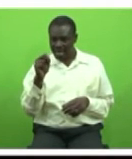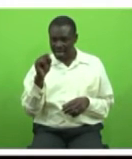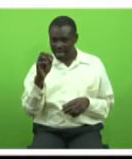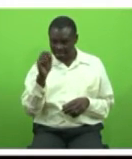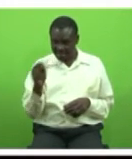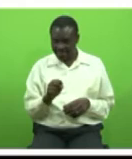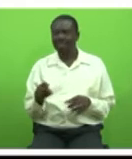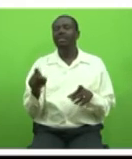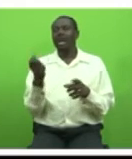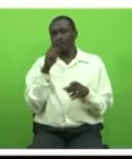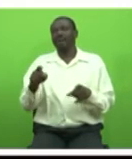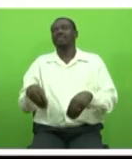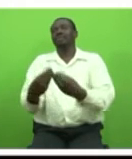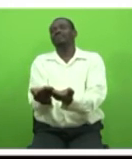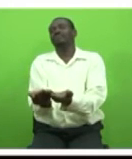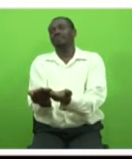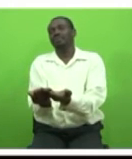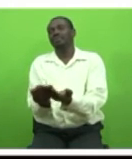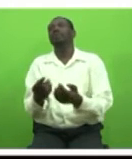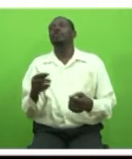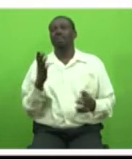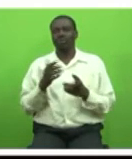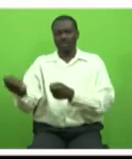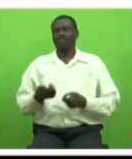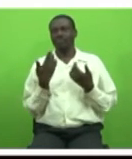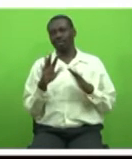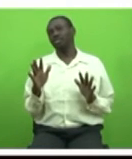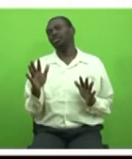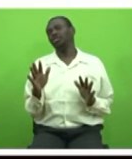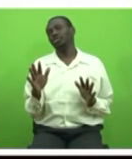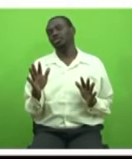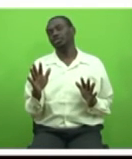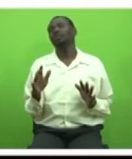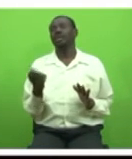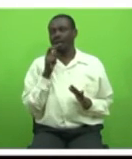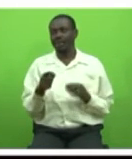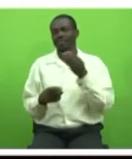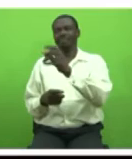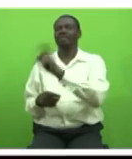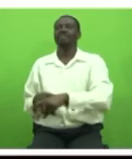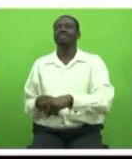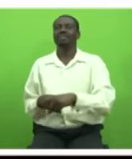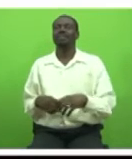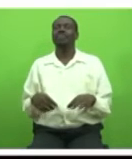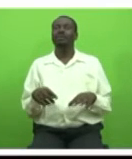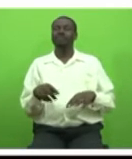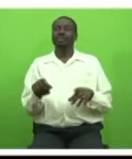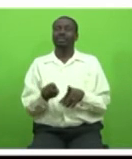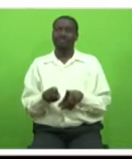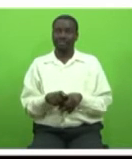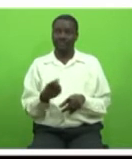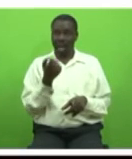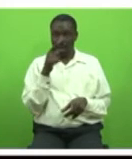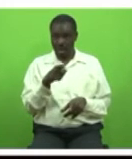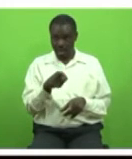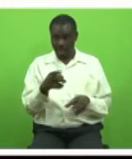violence. Antiretroviral ARV drugs are administered for 28 days after the exposure